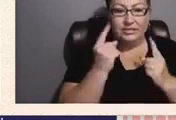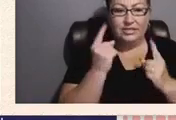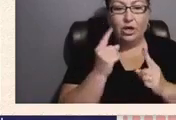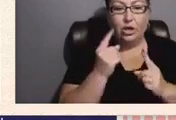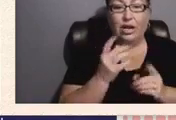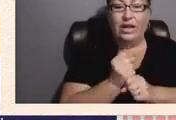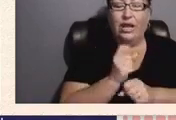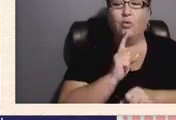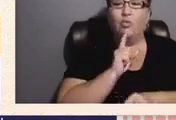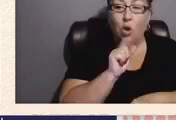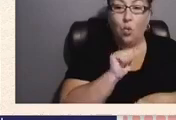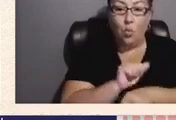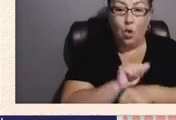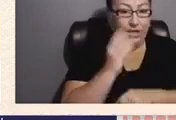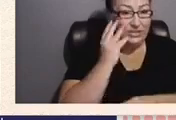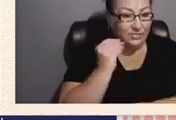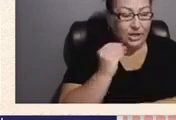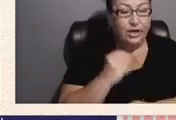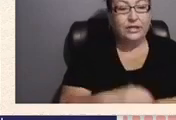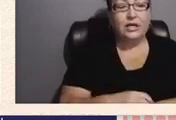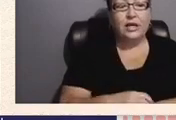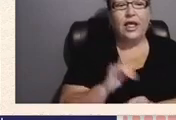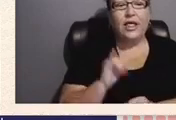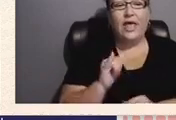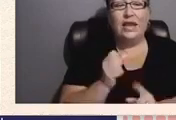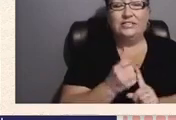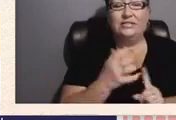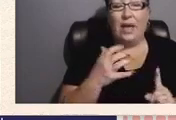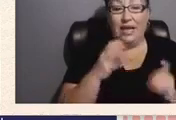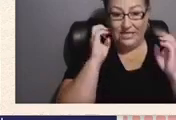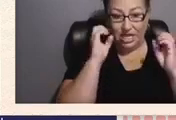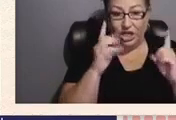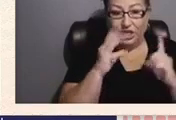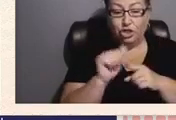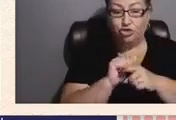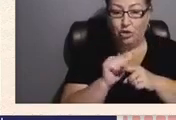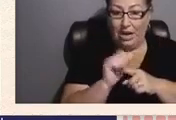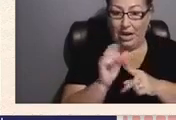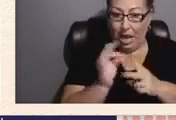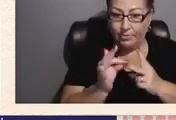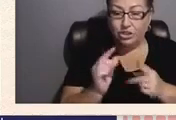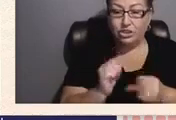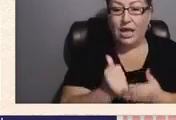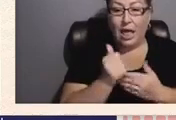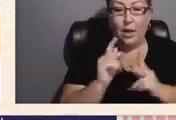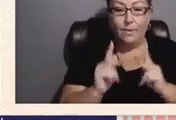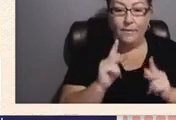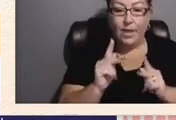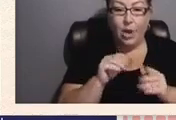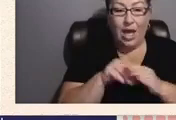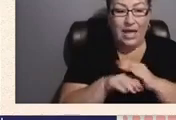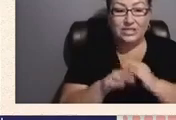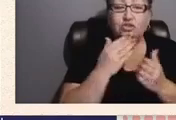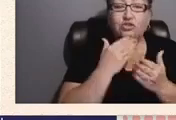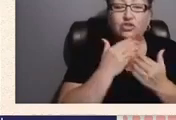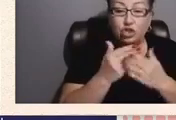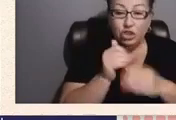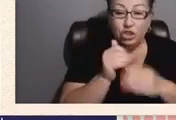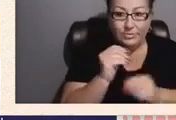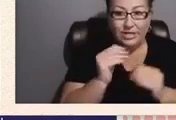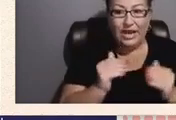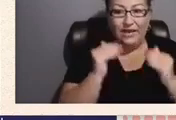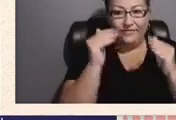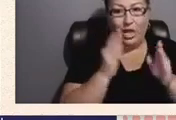experiences. It expands the education and training options to help participants access good jobs and advance